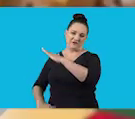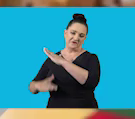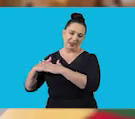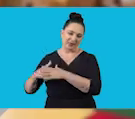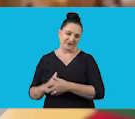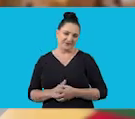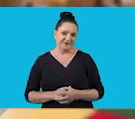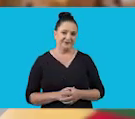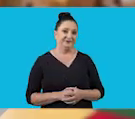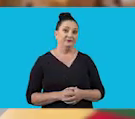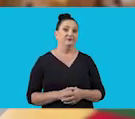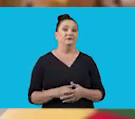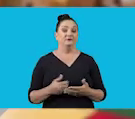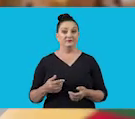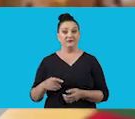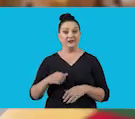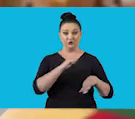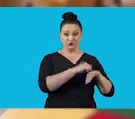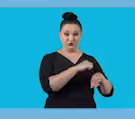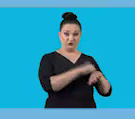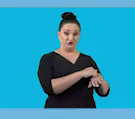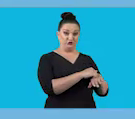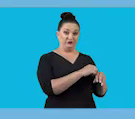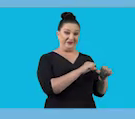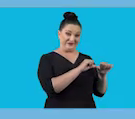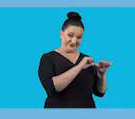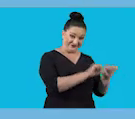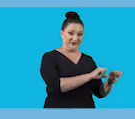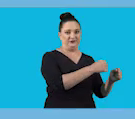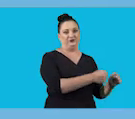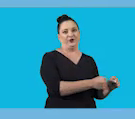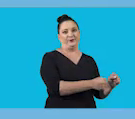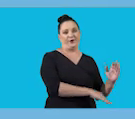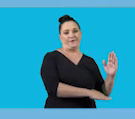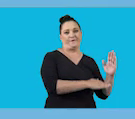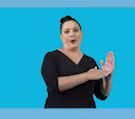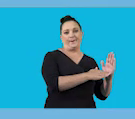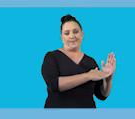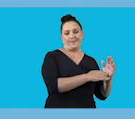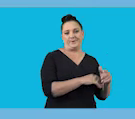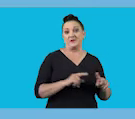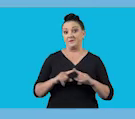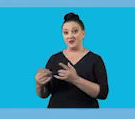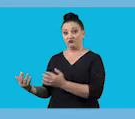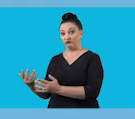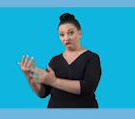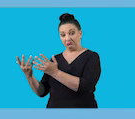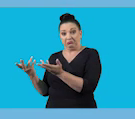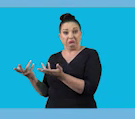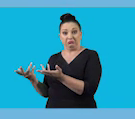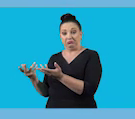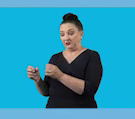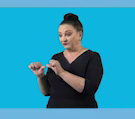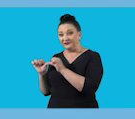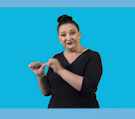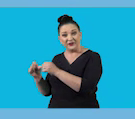up the container. Which is why solids have a fixed shape and volume, and then the gases also, they